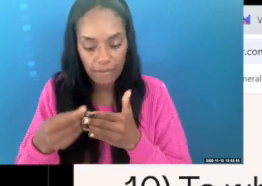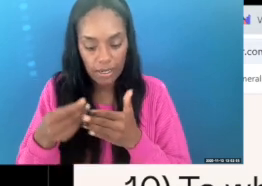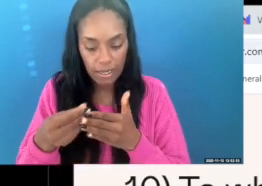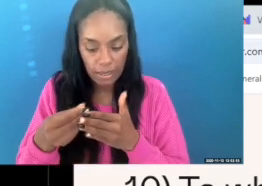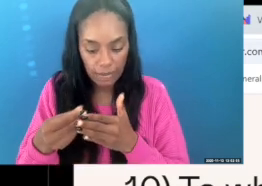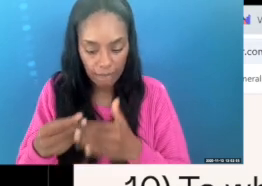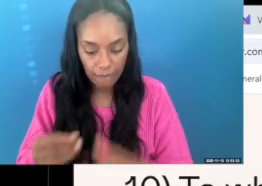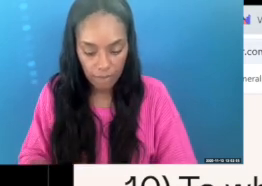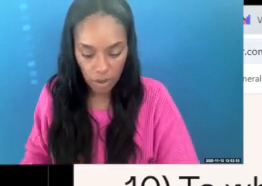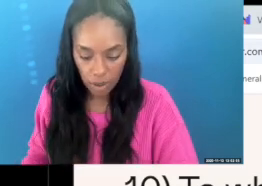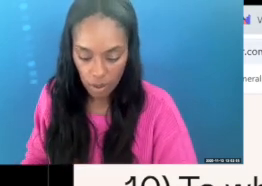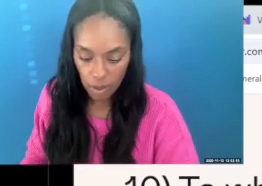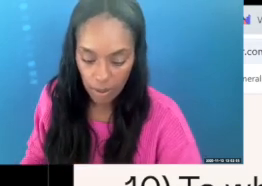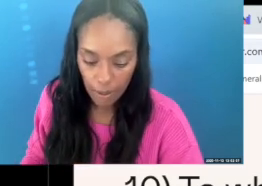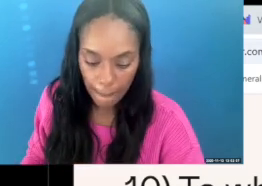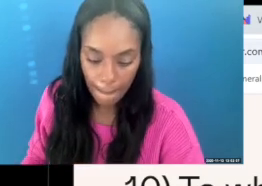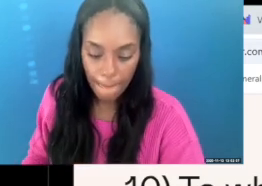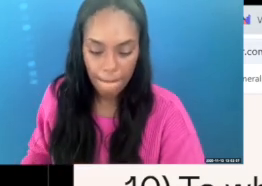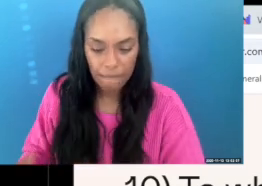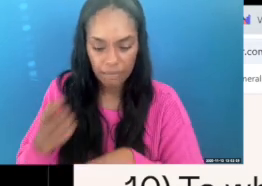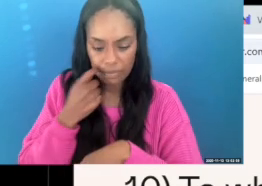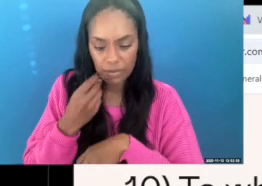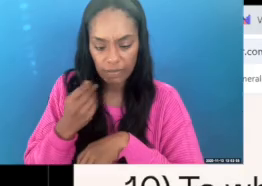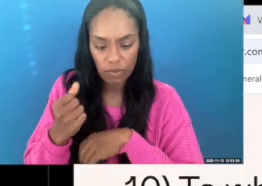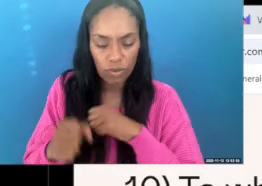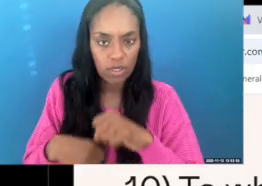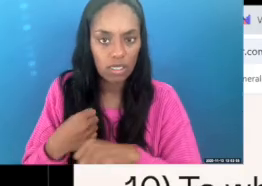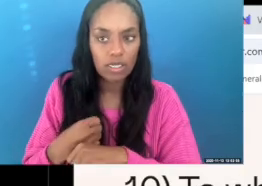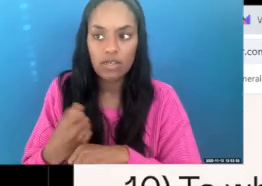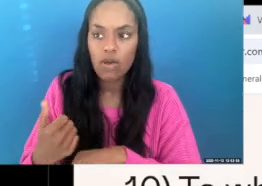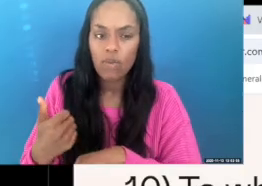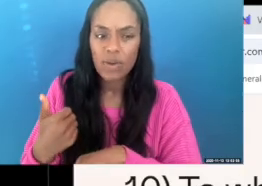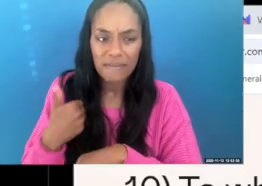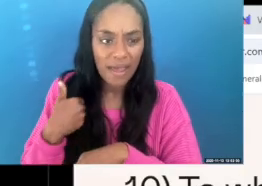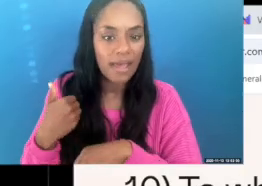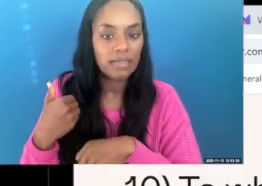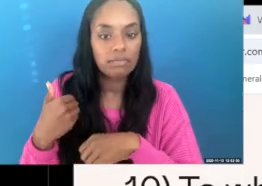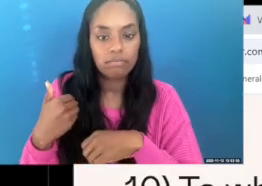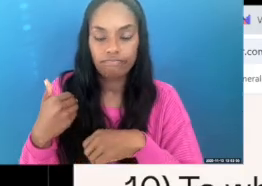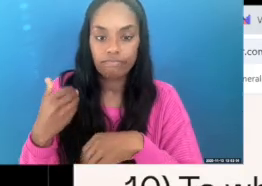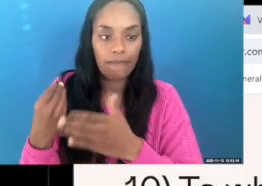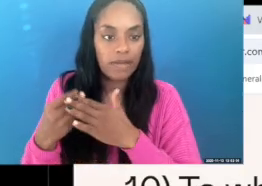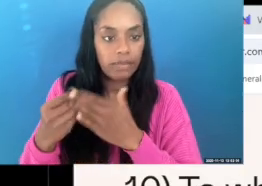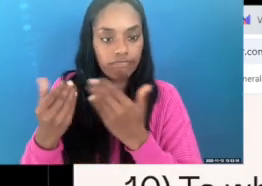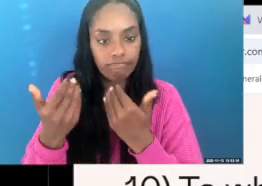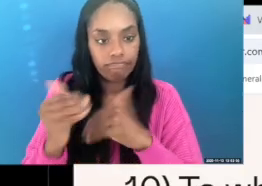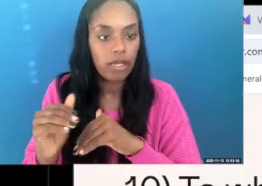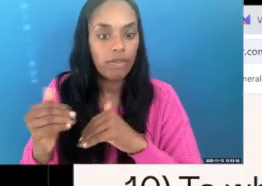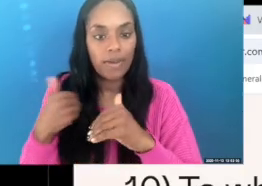program that, and still is intended to be, continuously